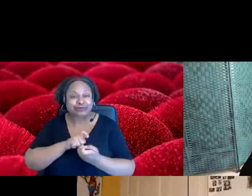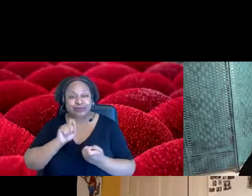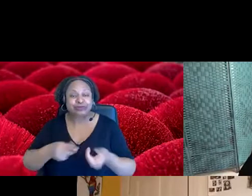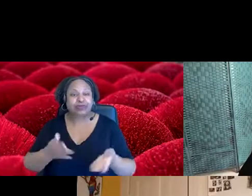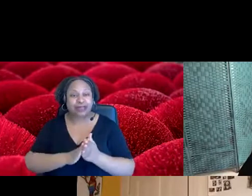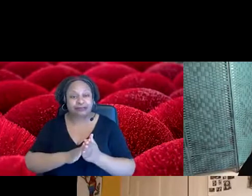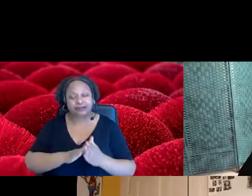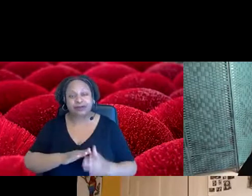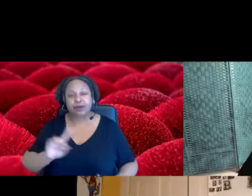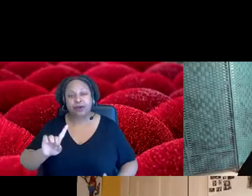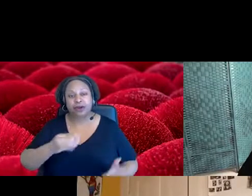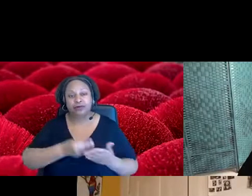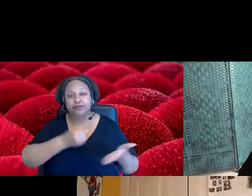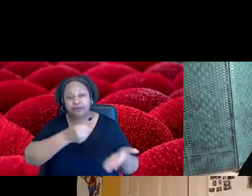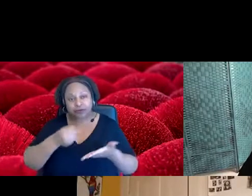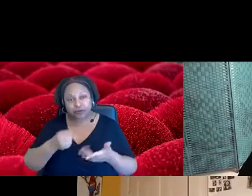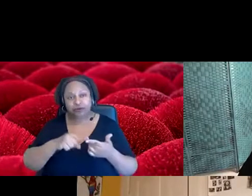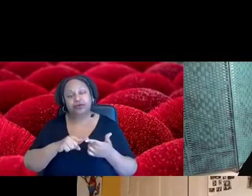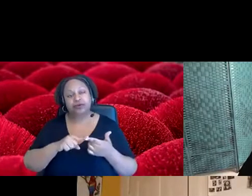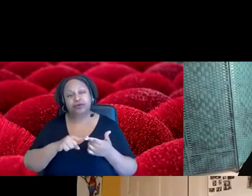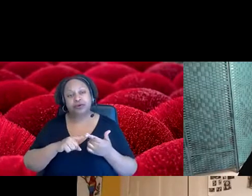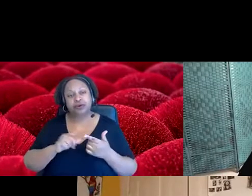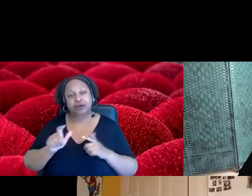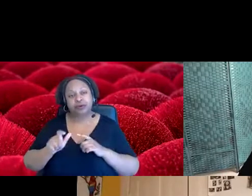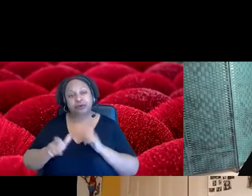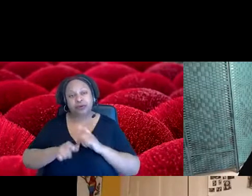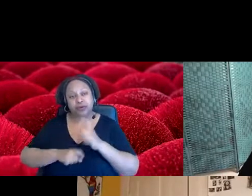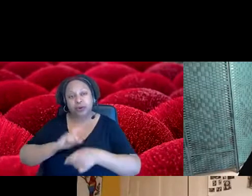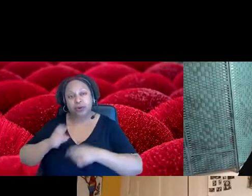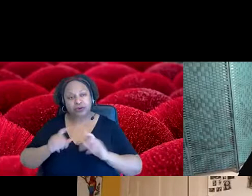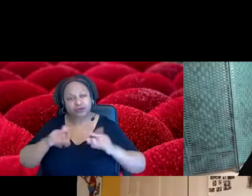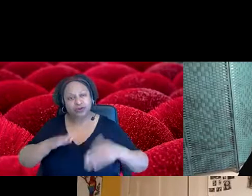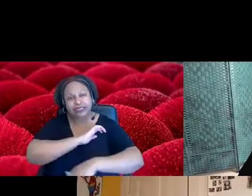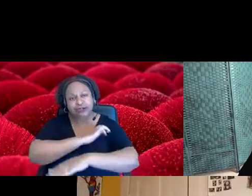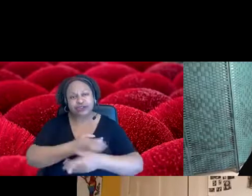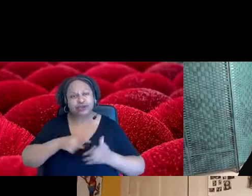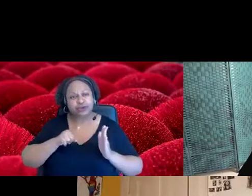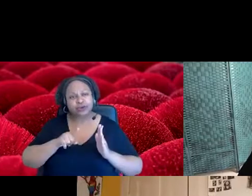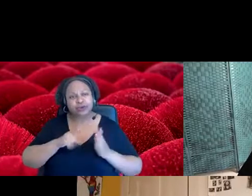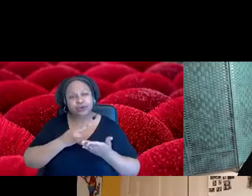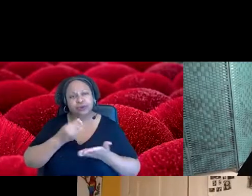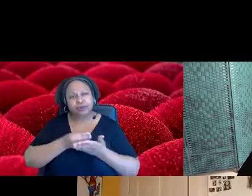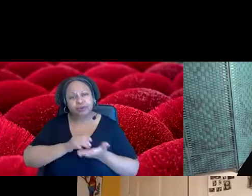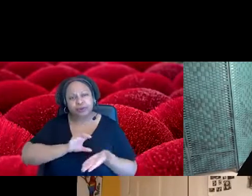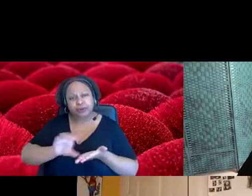where do funders and donors most need to focus their energy and resources at this time and in the near future?